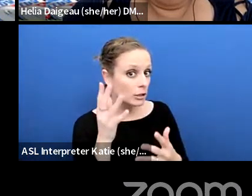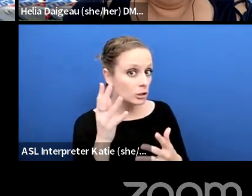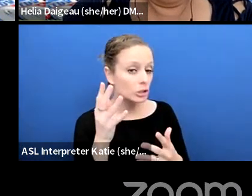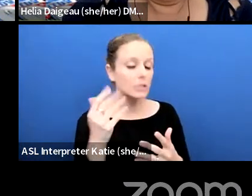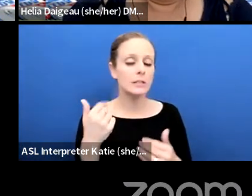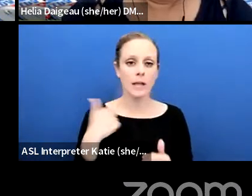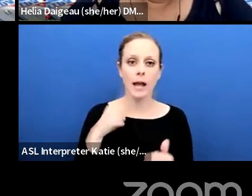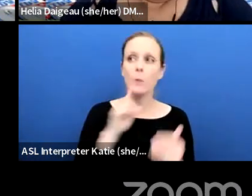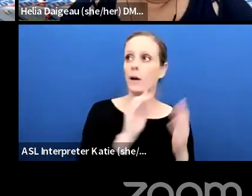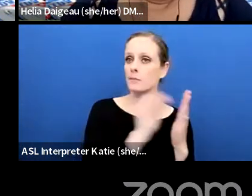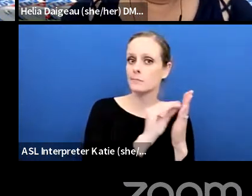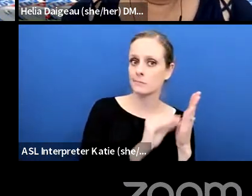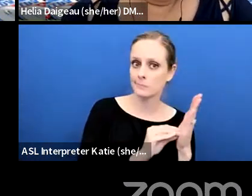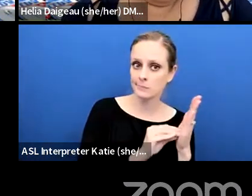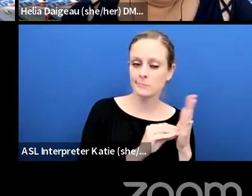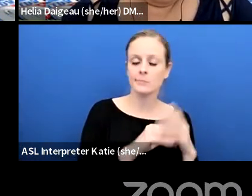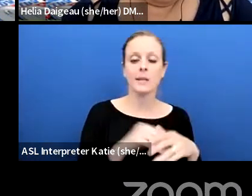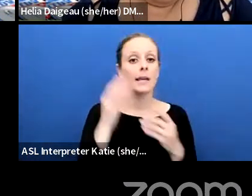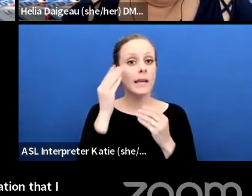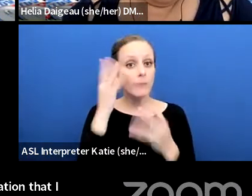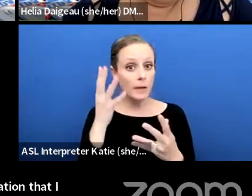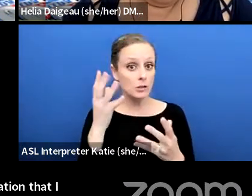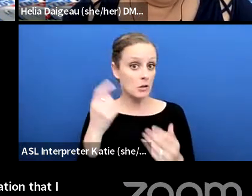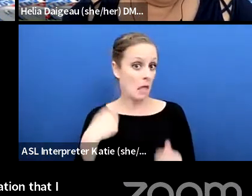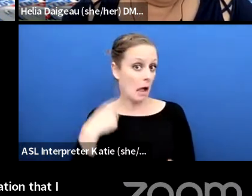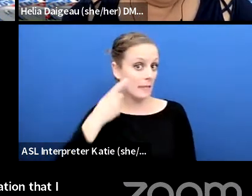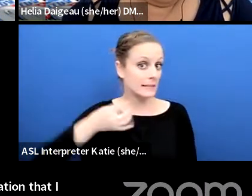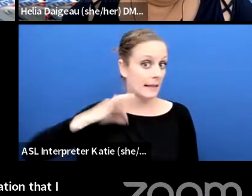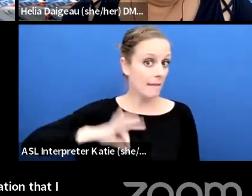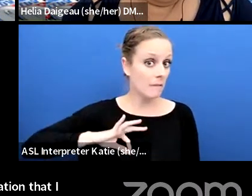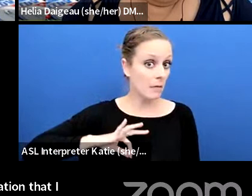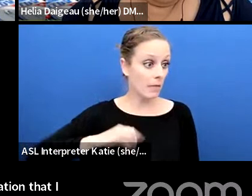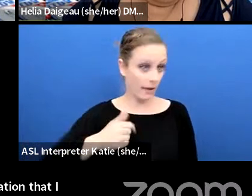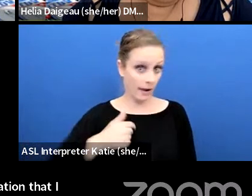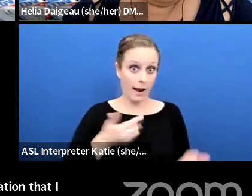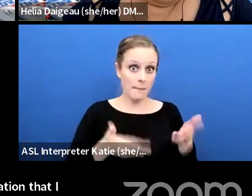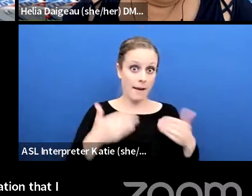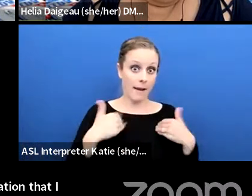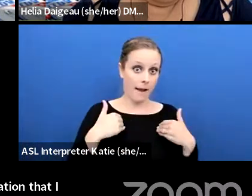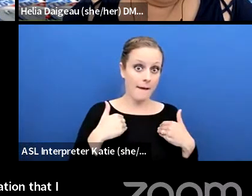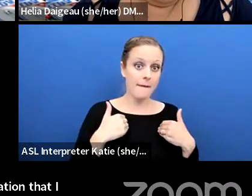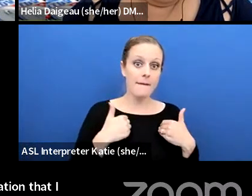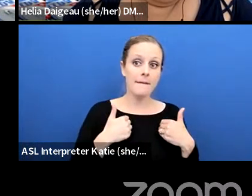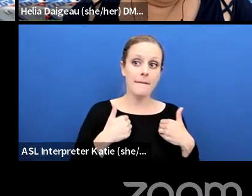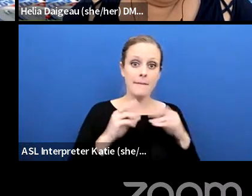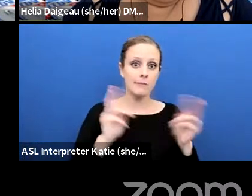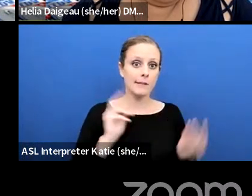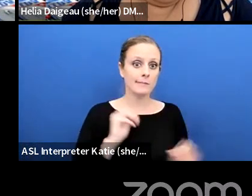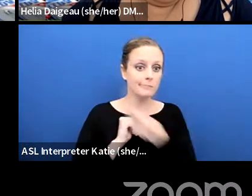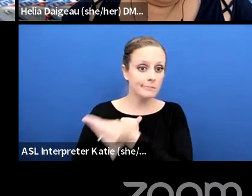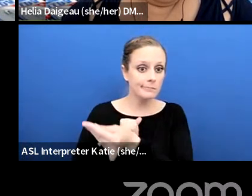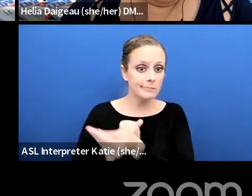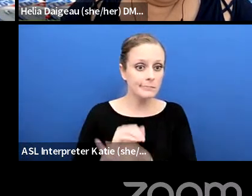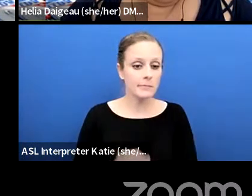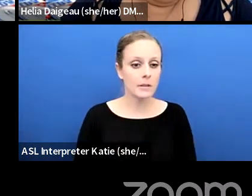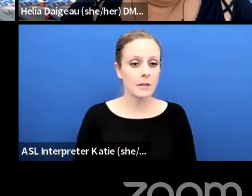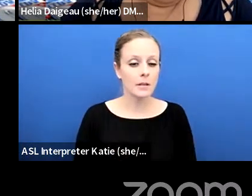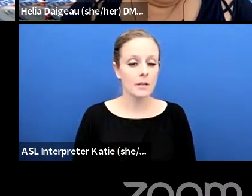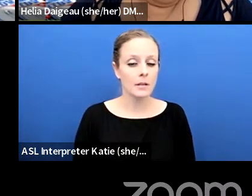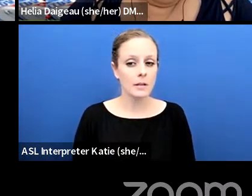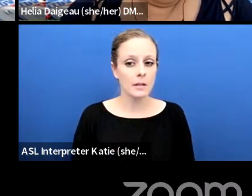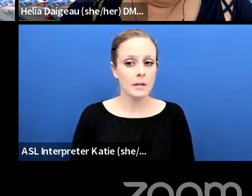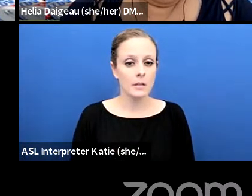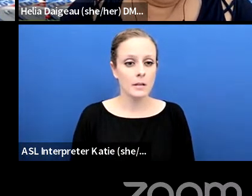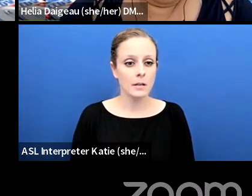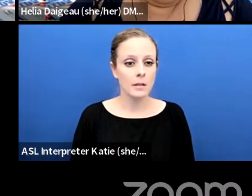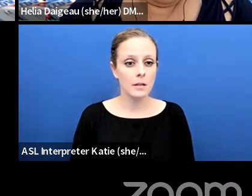information that I found helpful that I might have forgotten about during the meeting, and the show them as well, send a thank